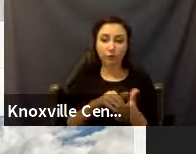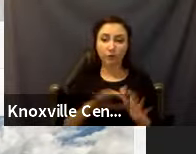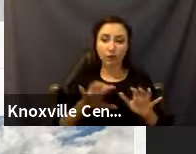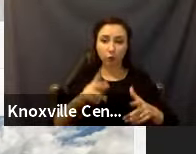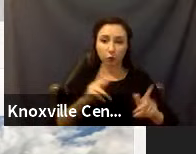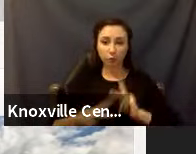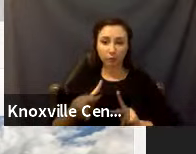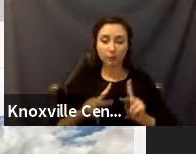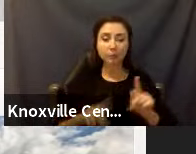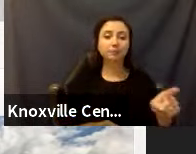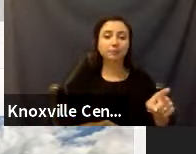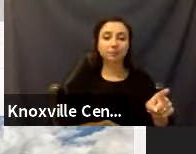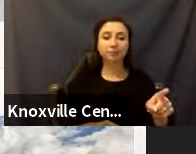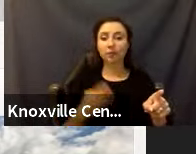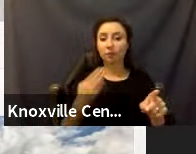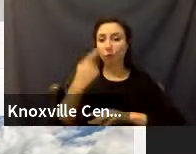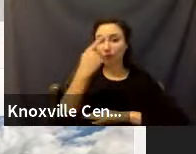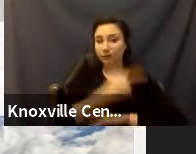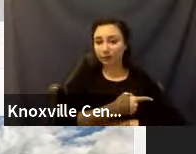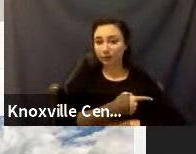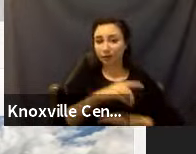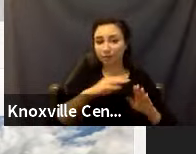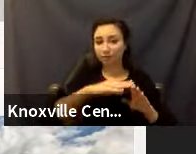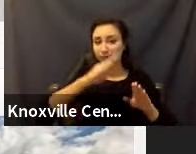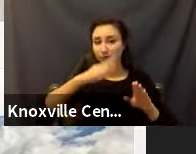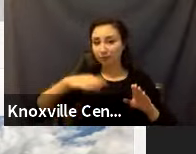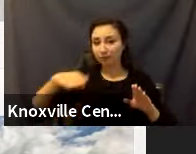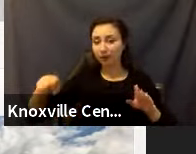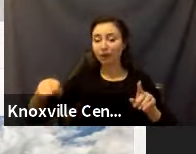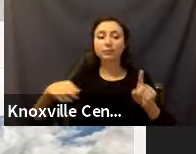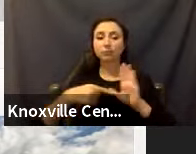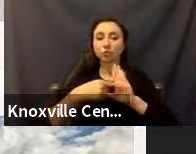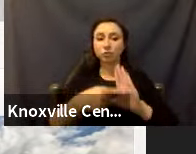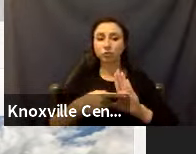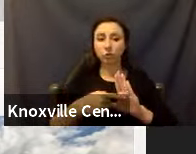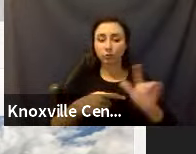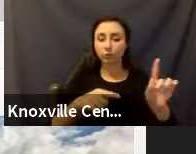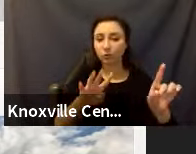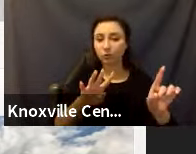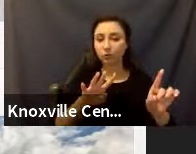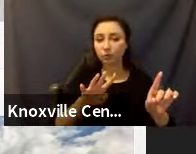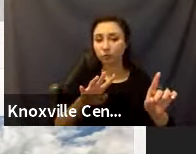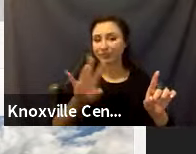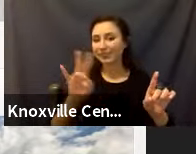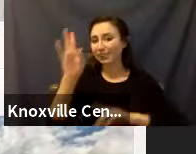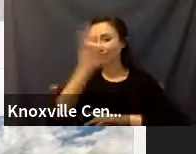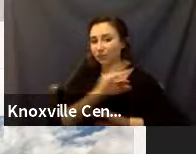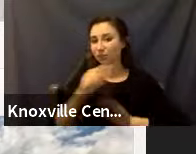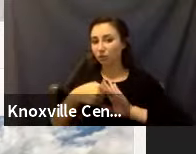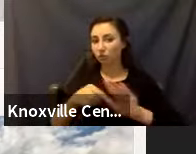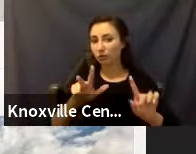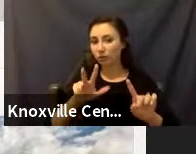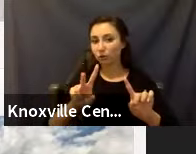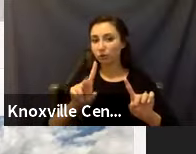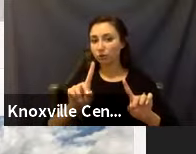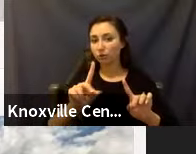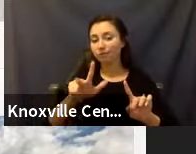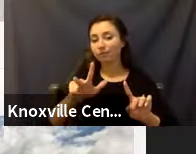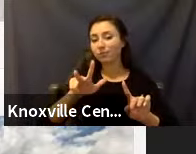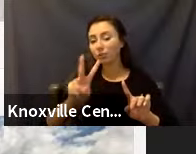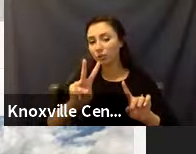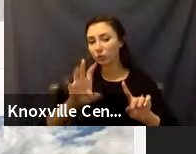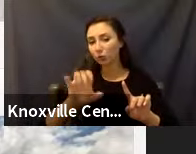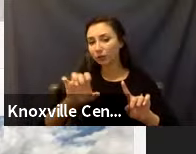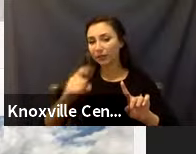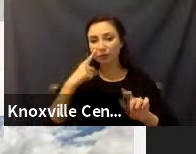14-day trend line shows 37 new cases per 100,000, and our 7-day trend line shows 32 per 100,000, which